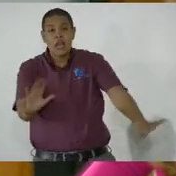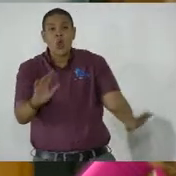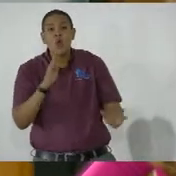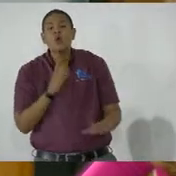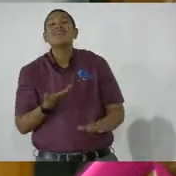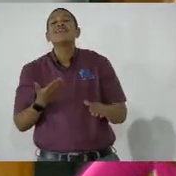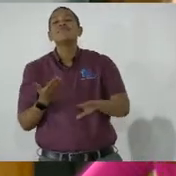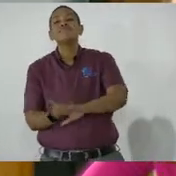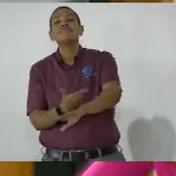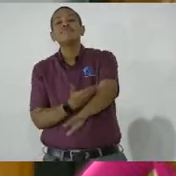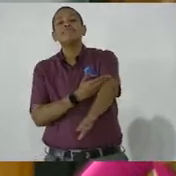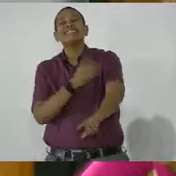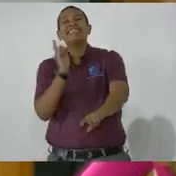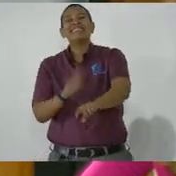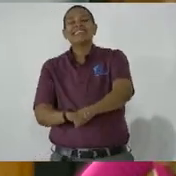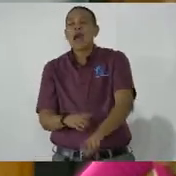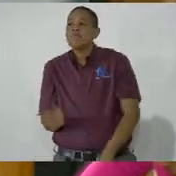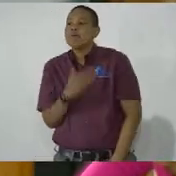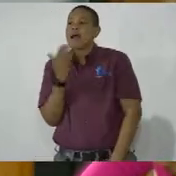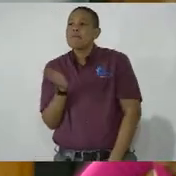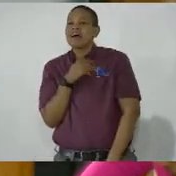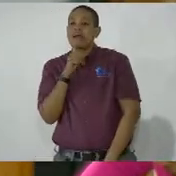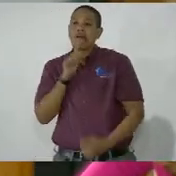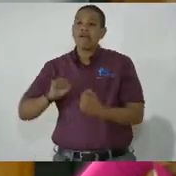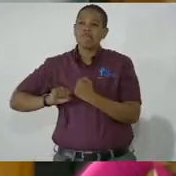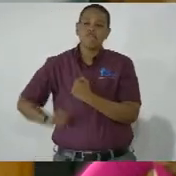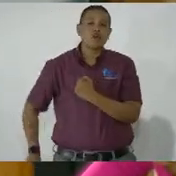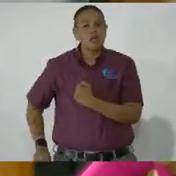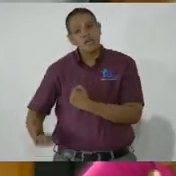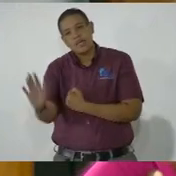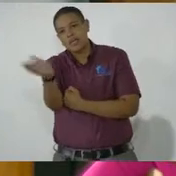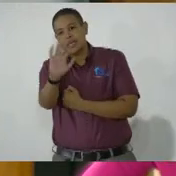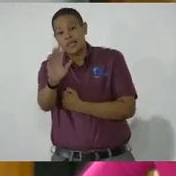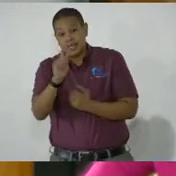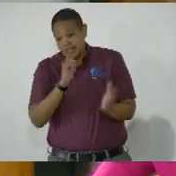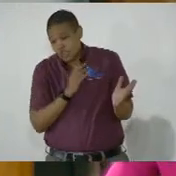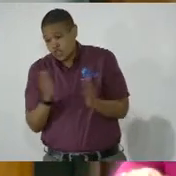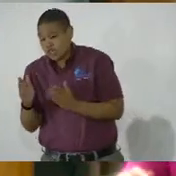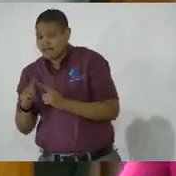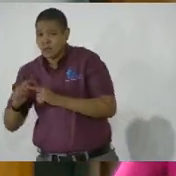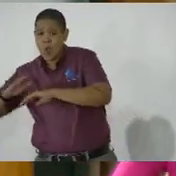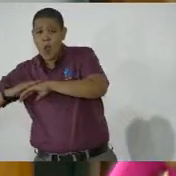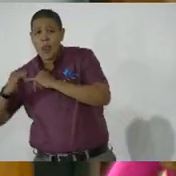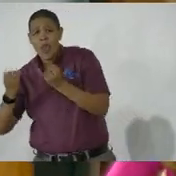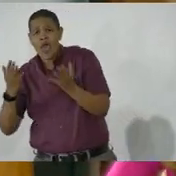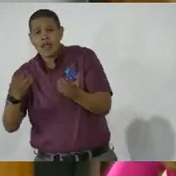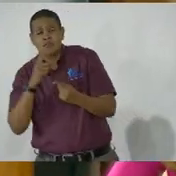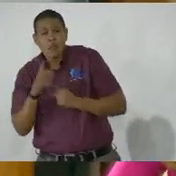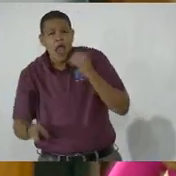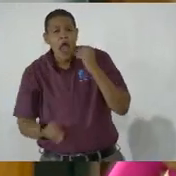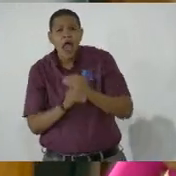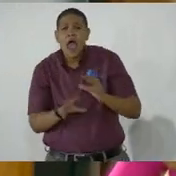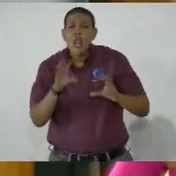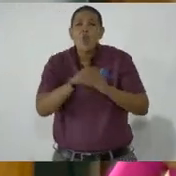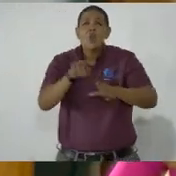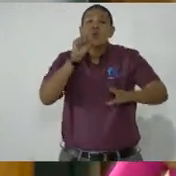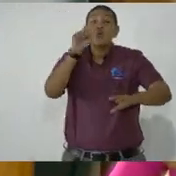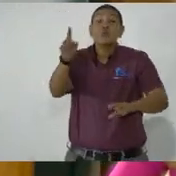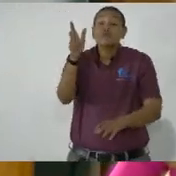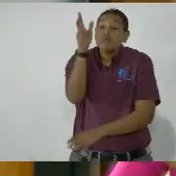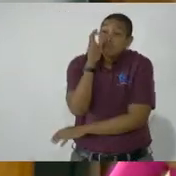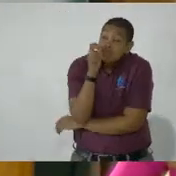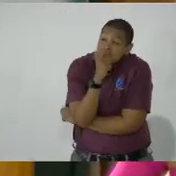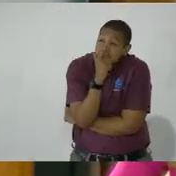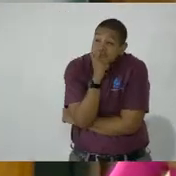a timely manner. The shift to the virtual space, Madam Speaker, also included virtual hearings in